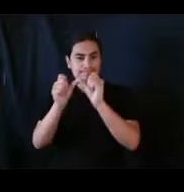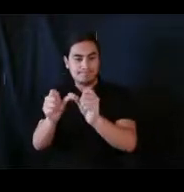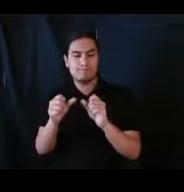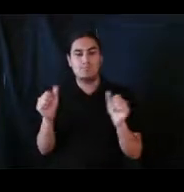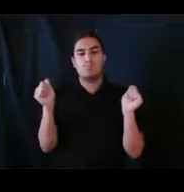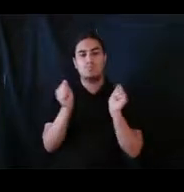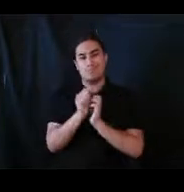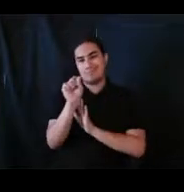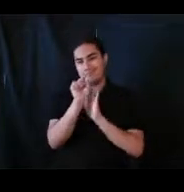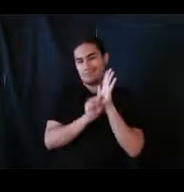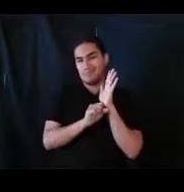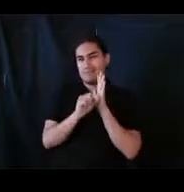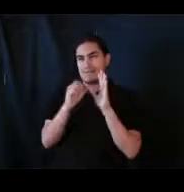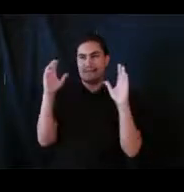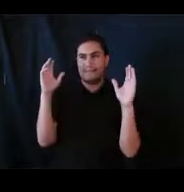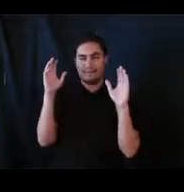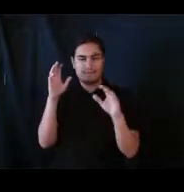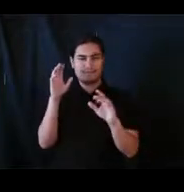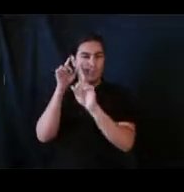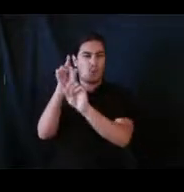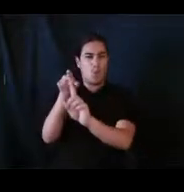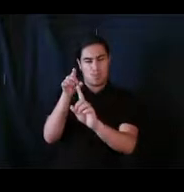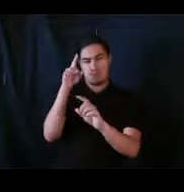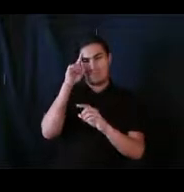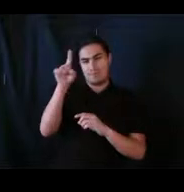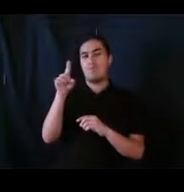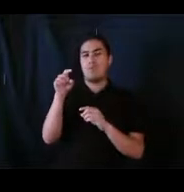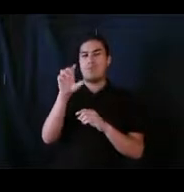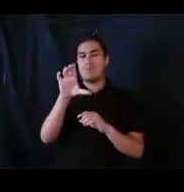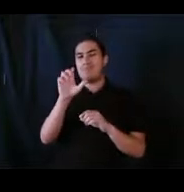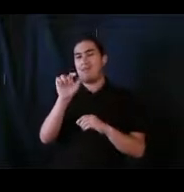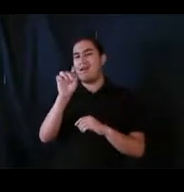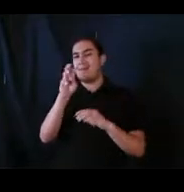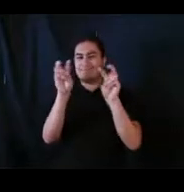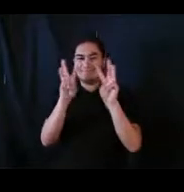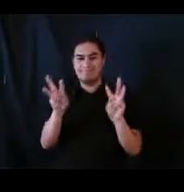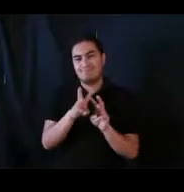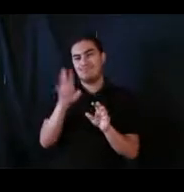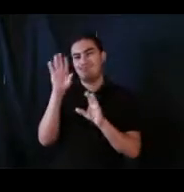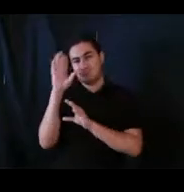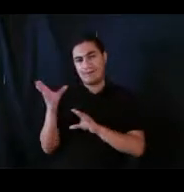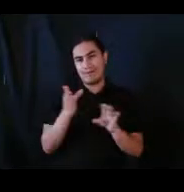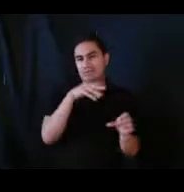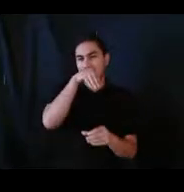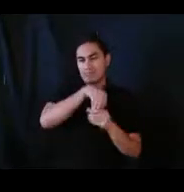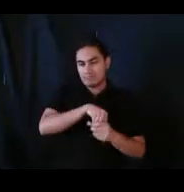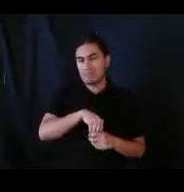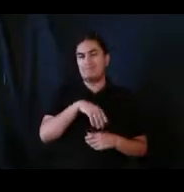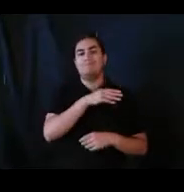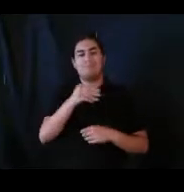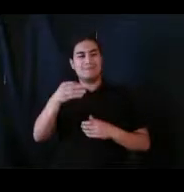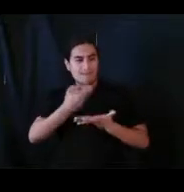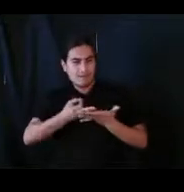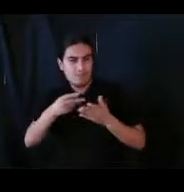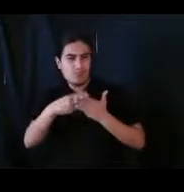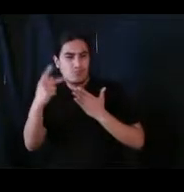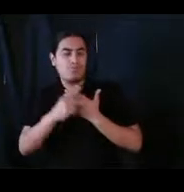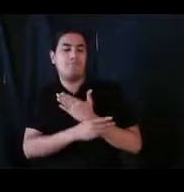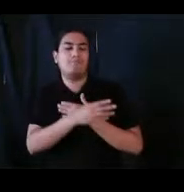thinking on climate strategies and policies like the ctc's senate bill 1 competitive funding programs and the california state